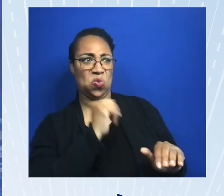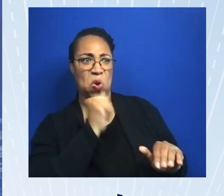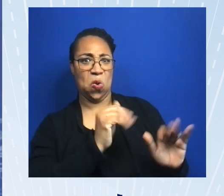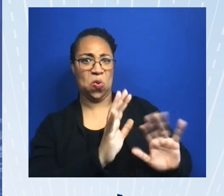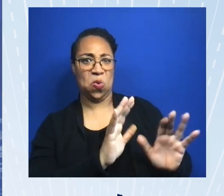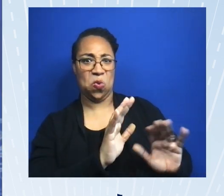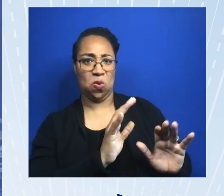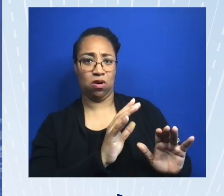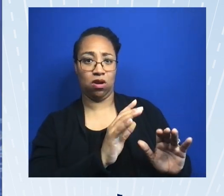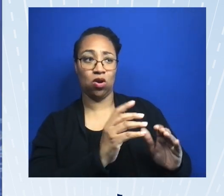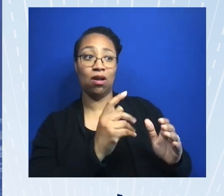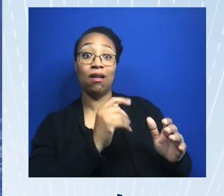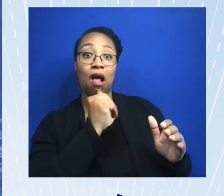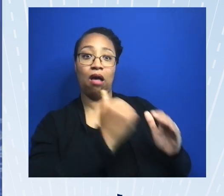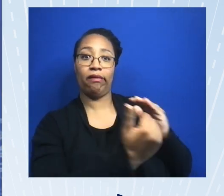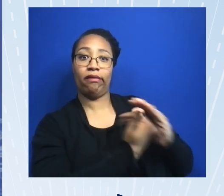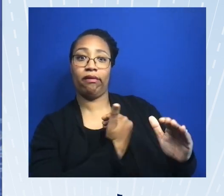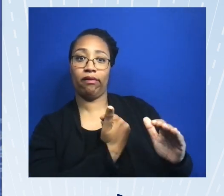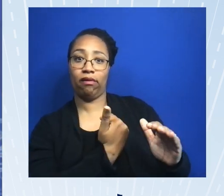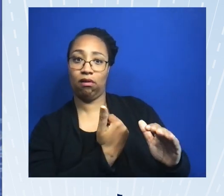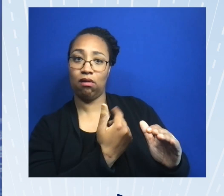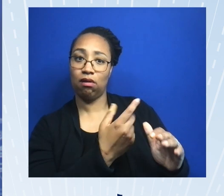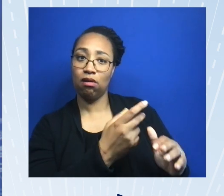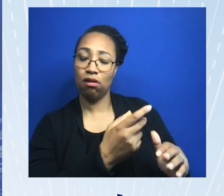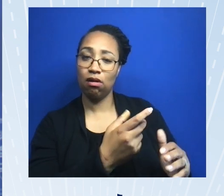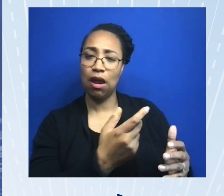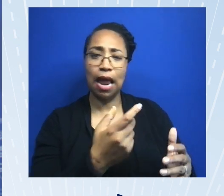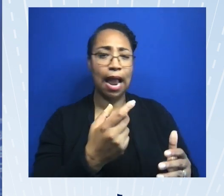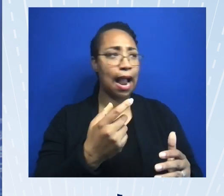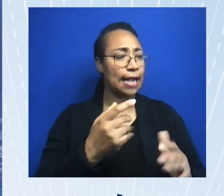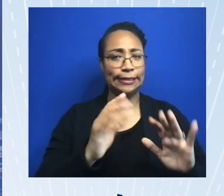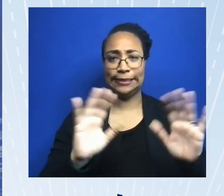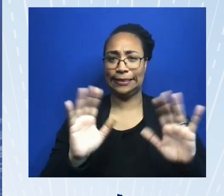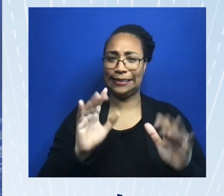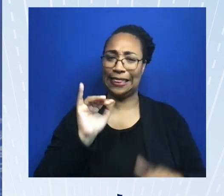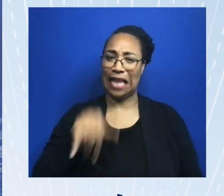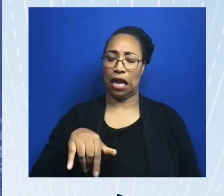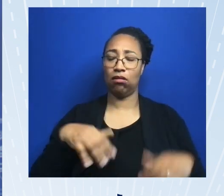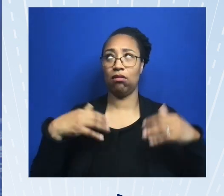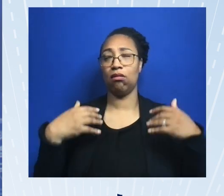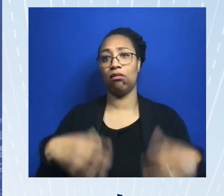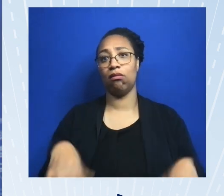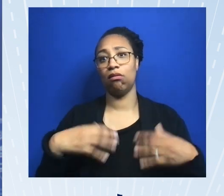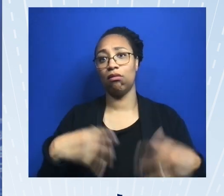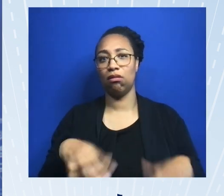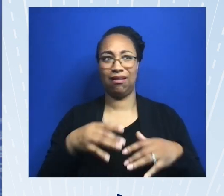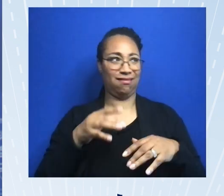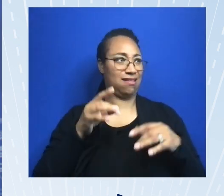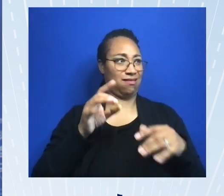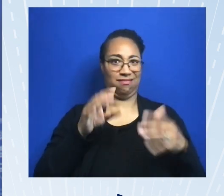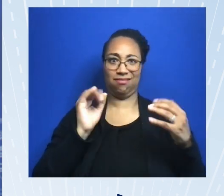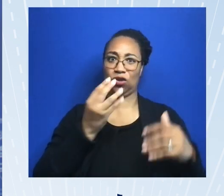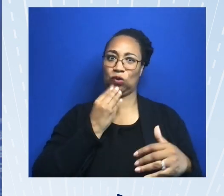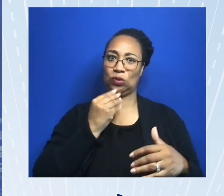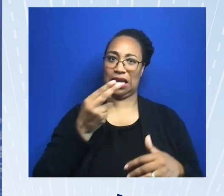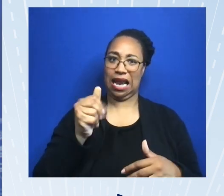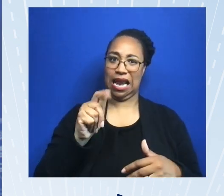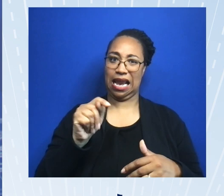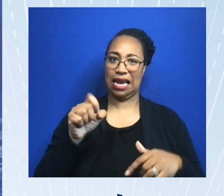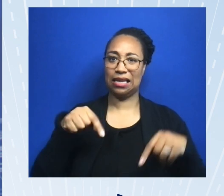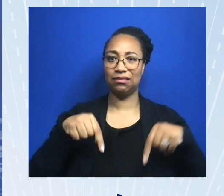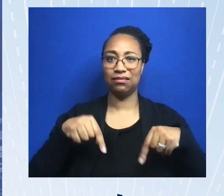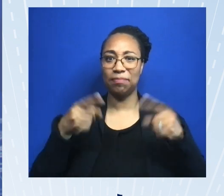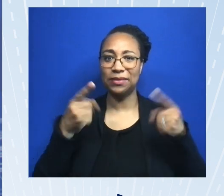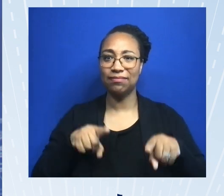of Congress sought to halt any liberalization of immigration laws even after